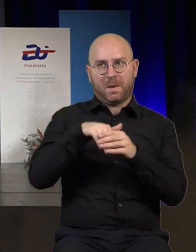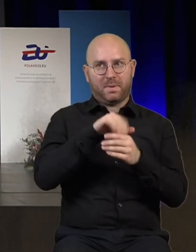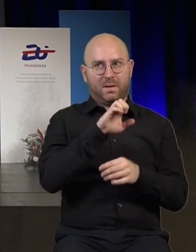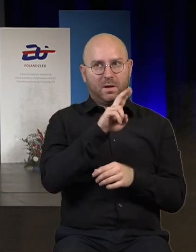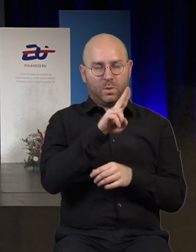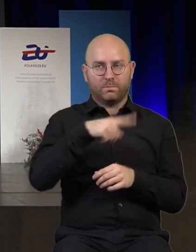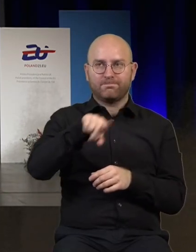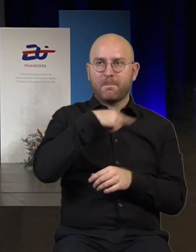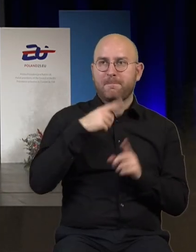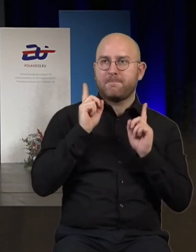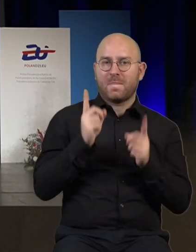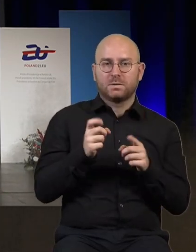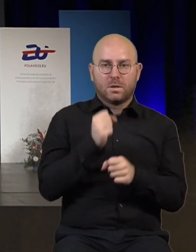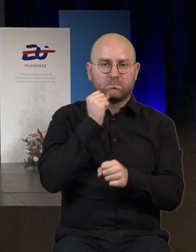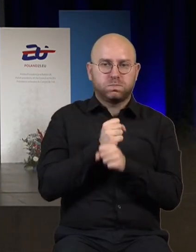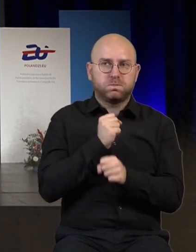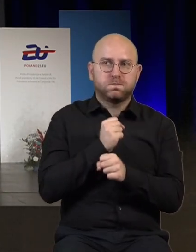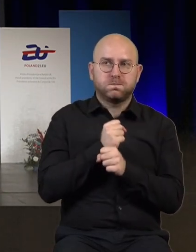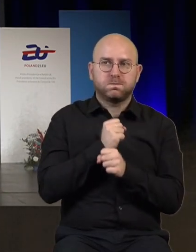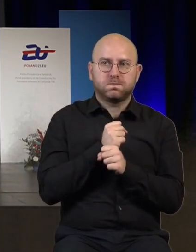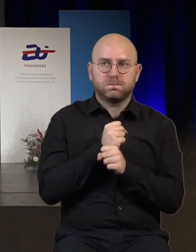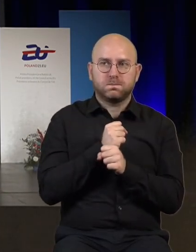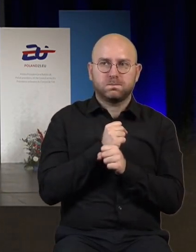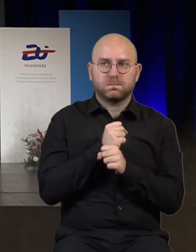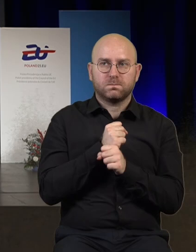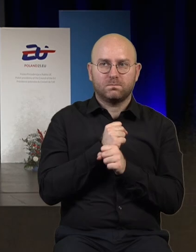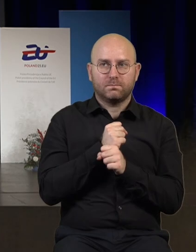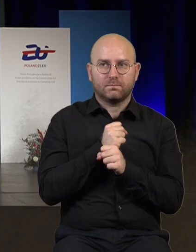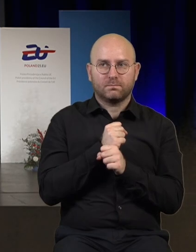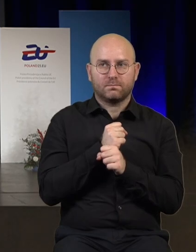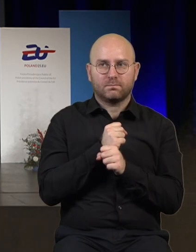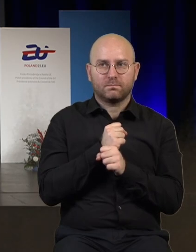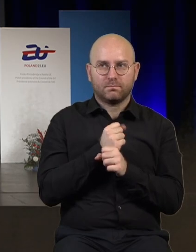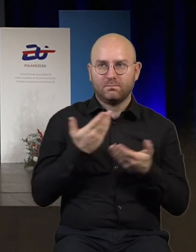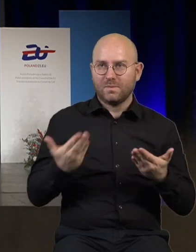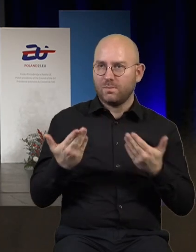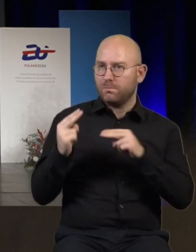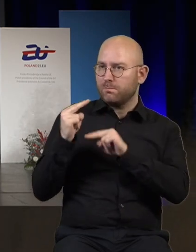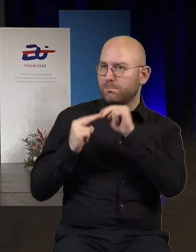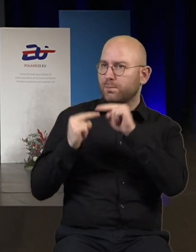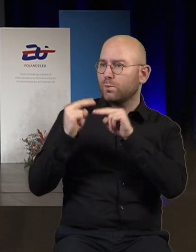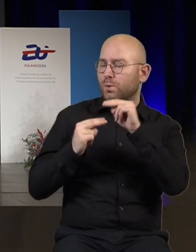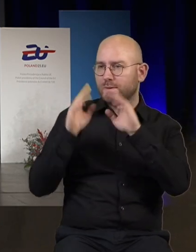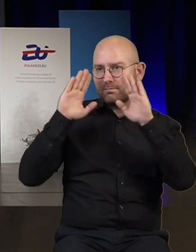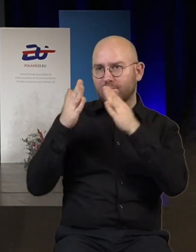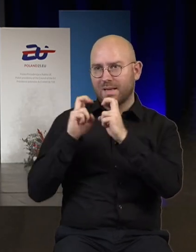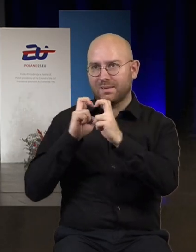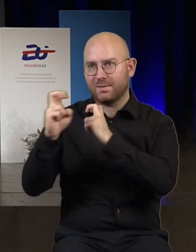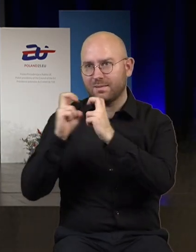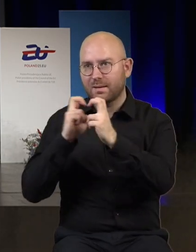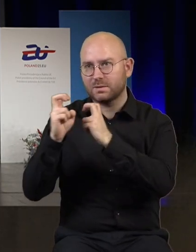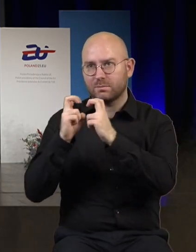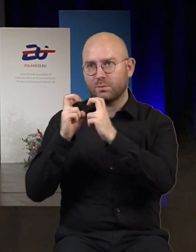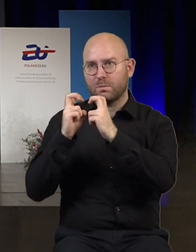infrastructure towards meeting new security standards, not only in terms of dual use.